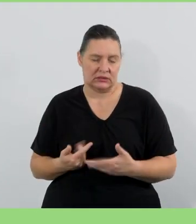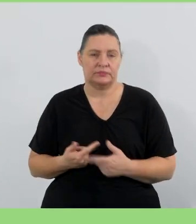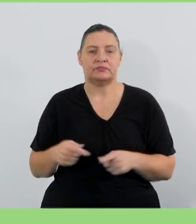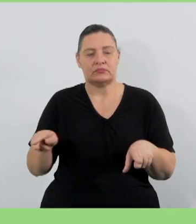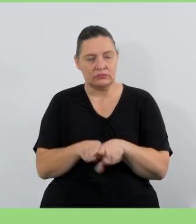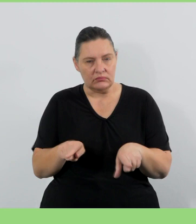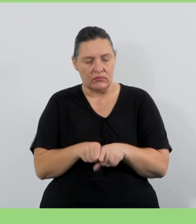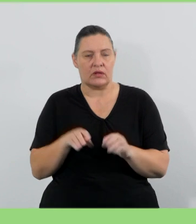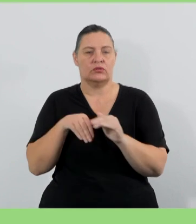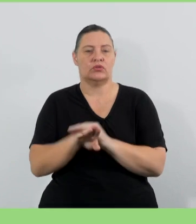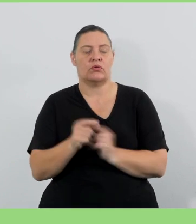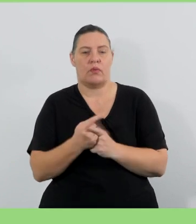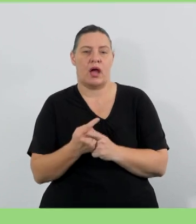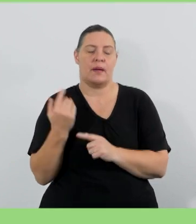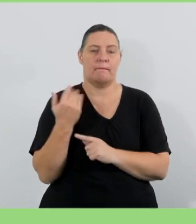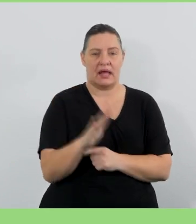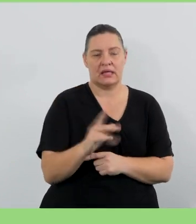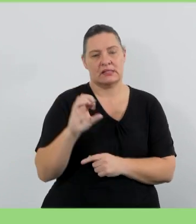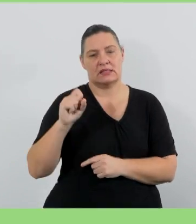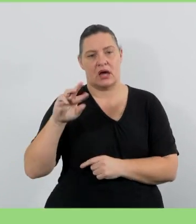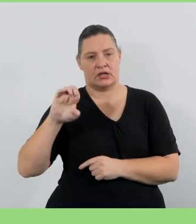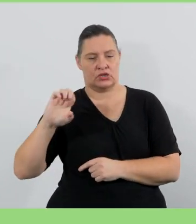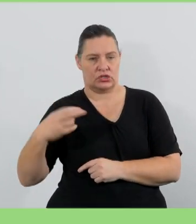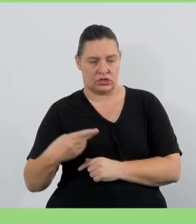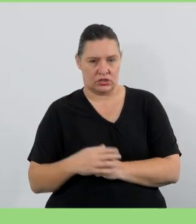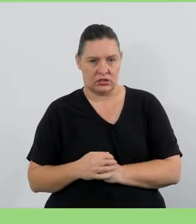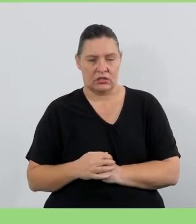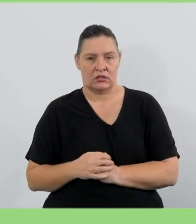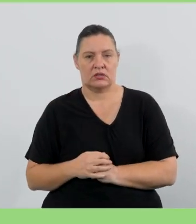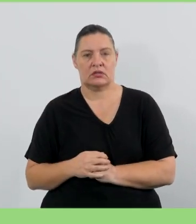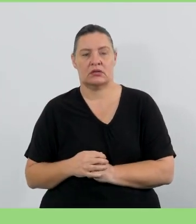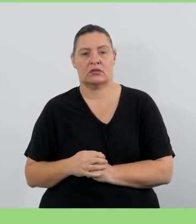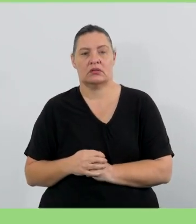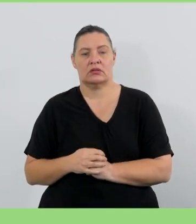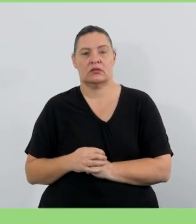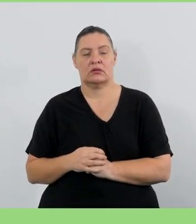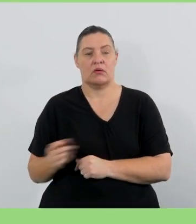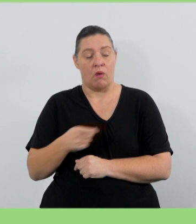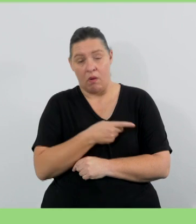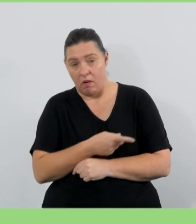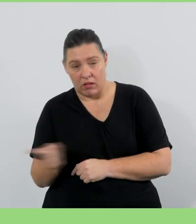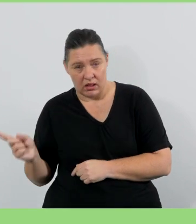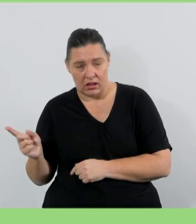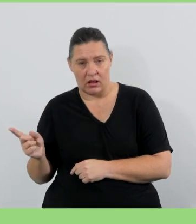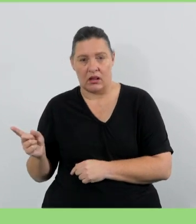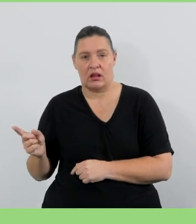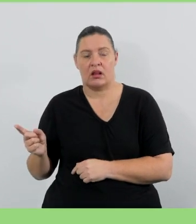and it is also stored by the plant as starch. And then all of